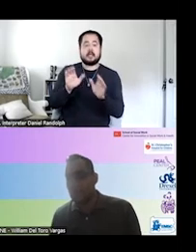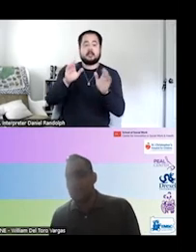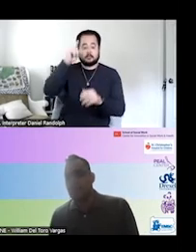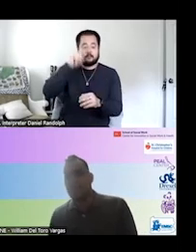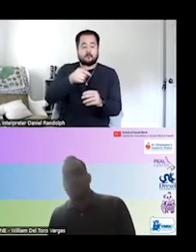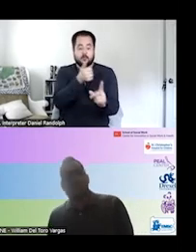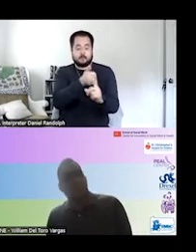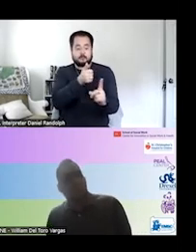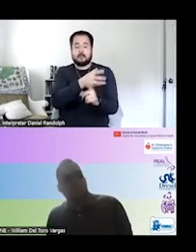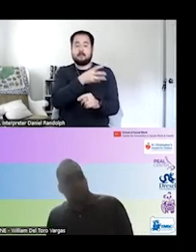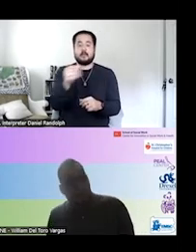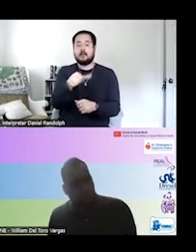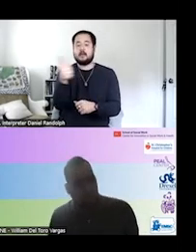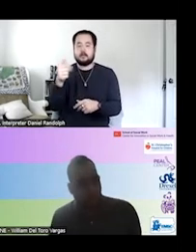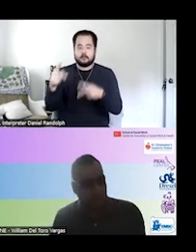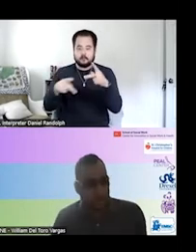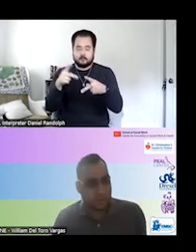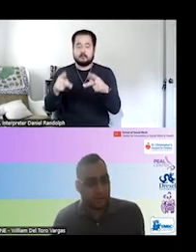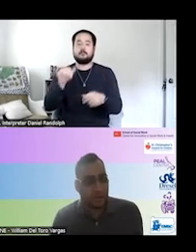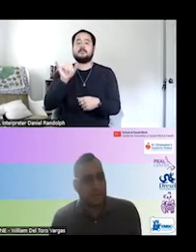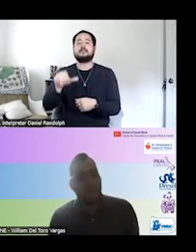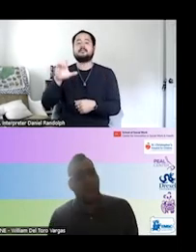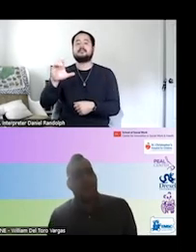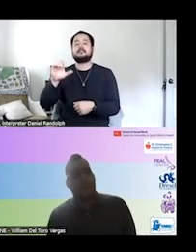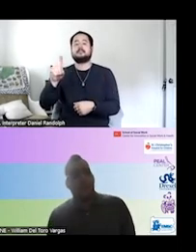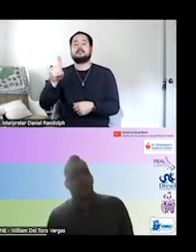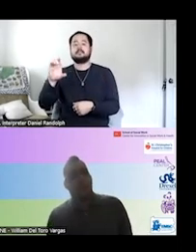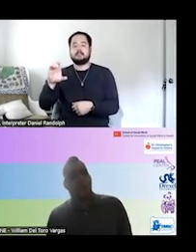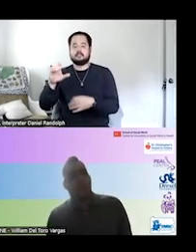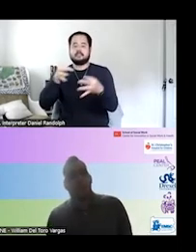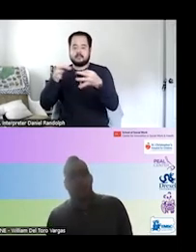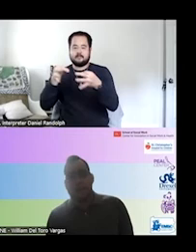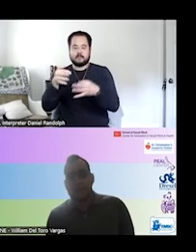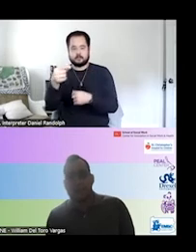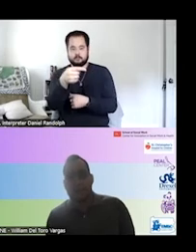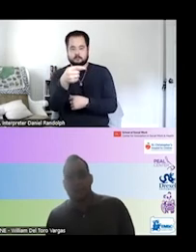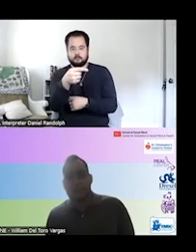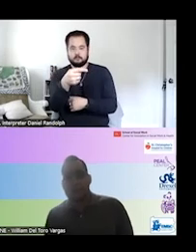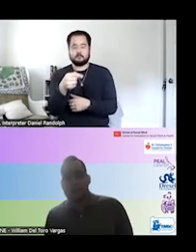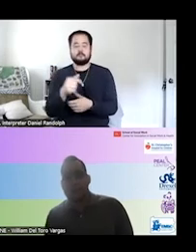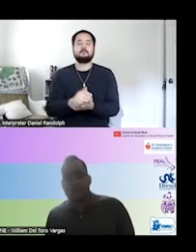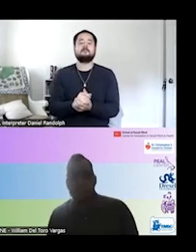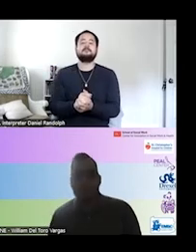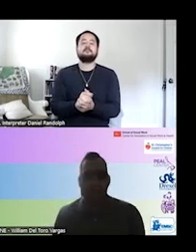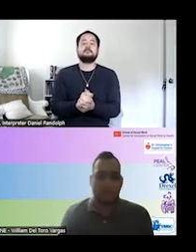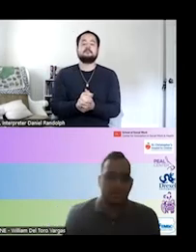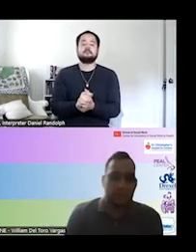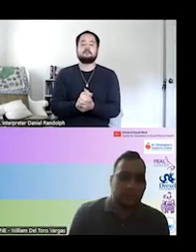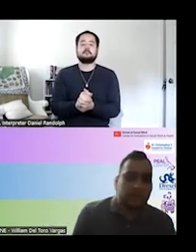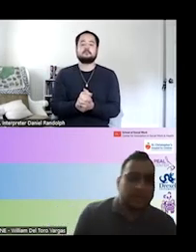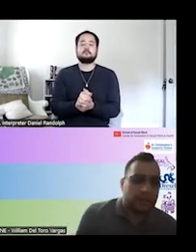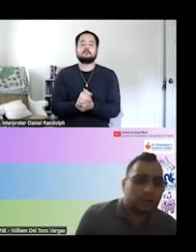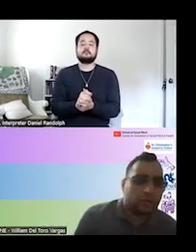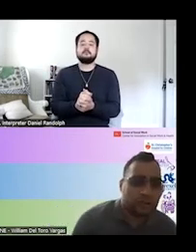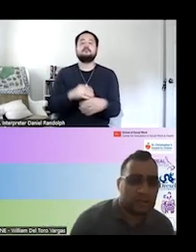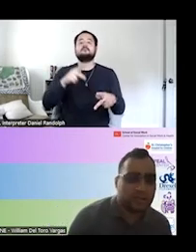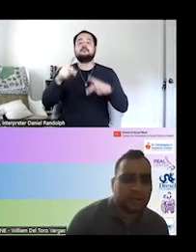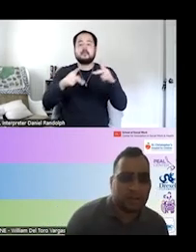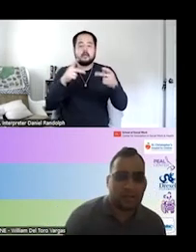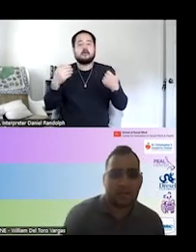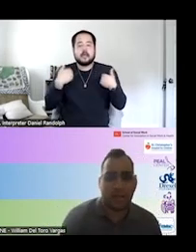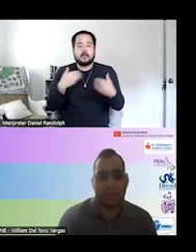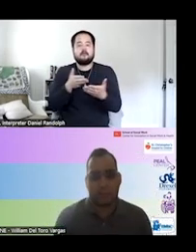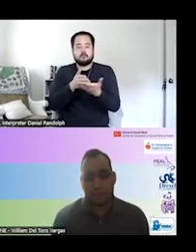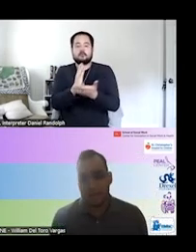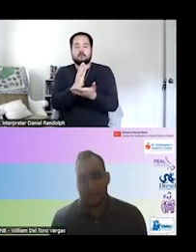the Centers for Disease Control uses. Okay, people have the right to inform decision making, and they don't understand